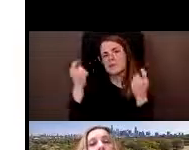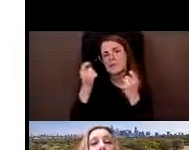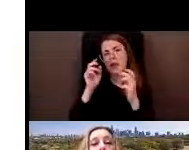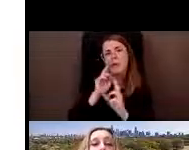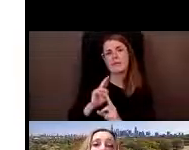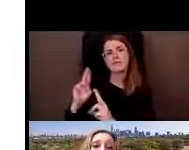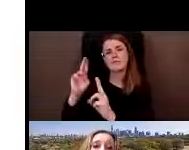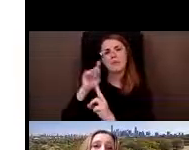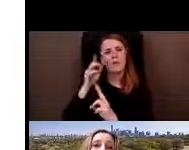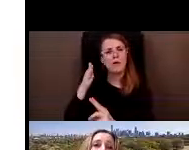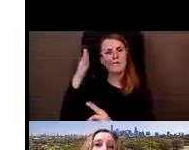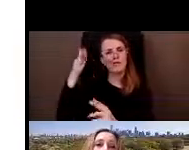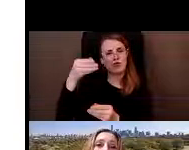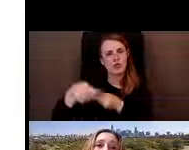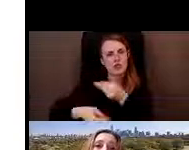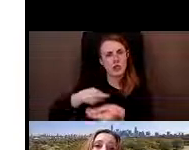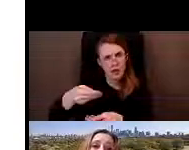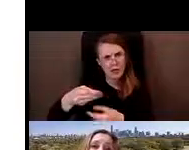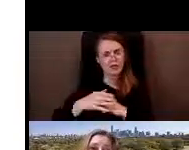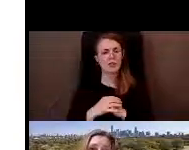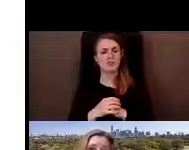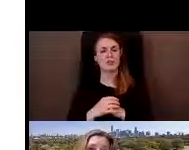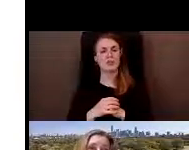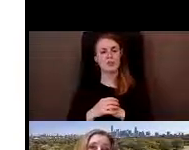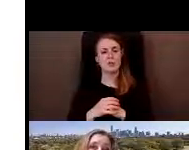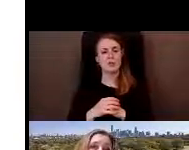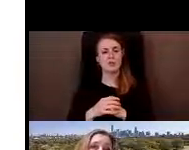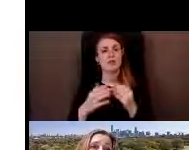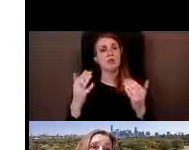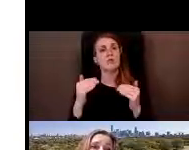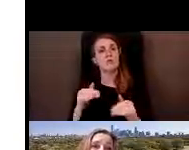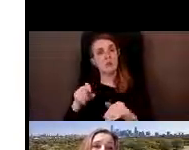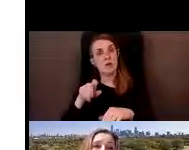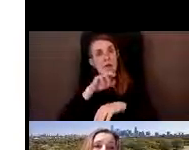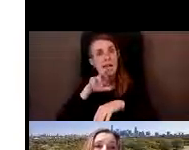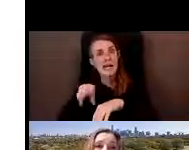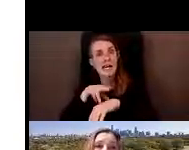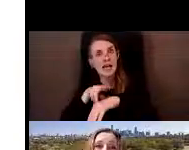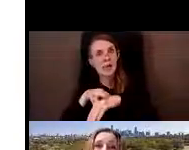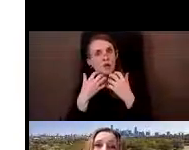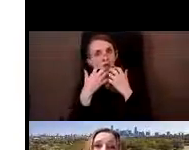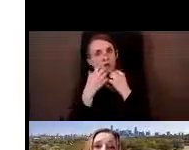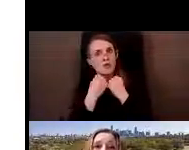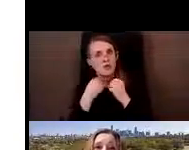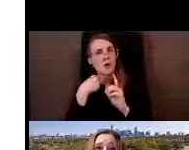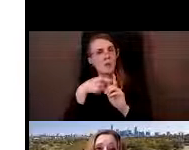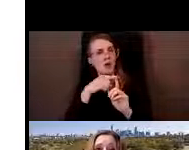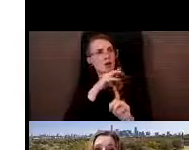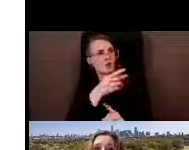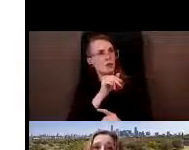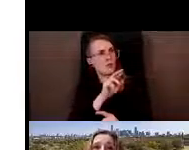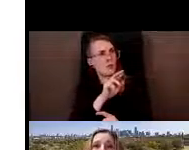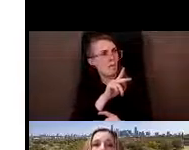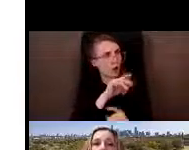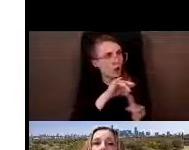Under nature and ecology, the plan should treat the park as an ecological treasure and recognize the park's relation to water and explore opportunities